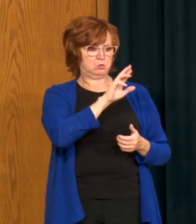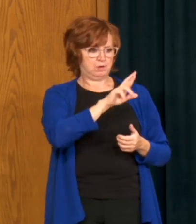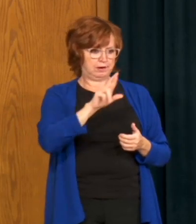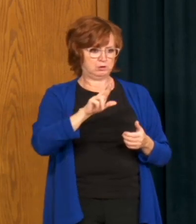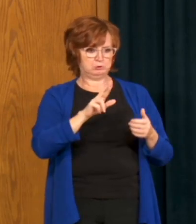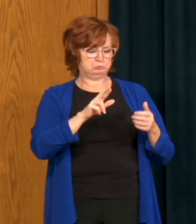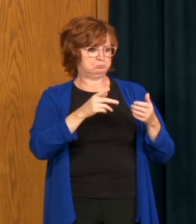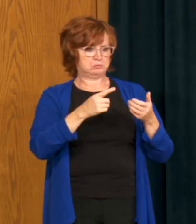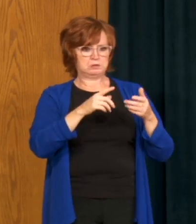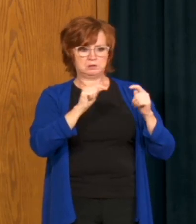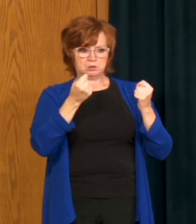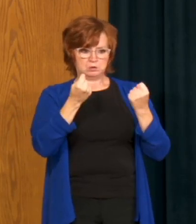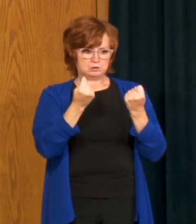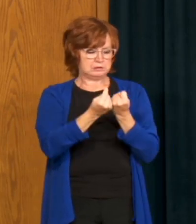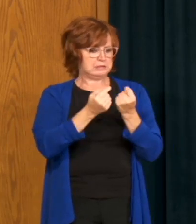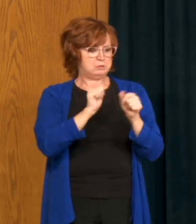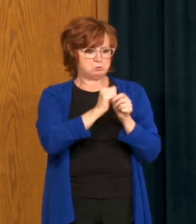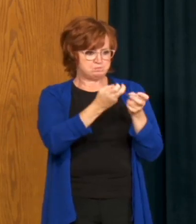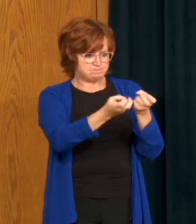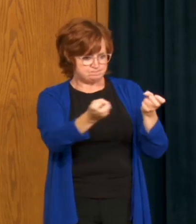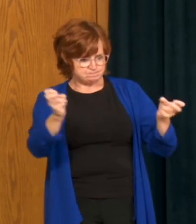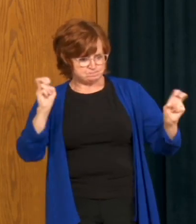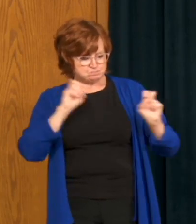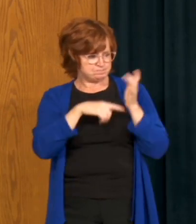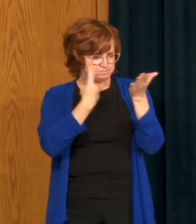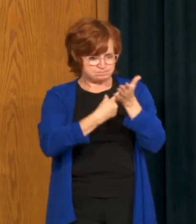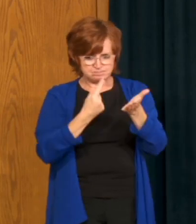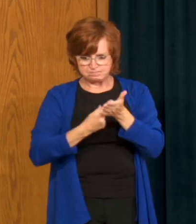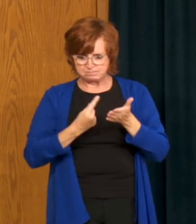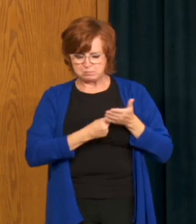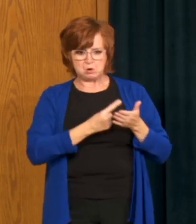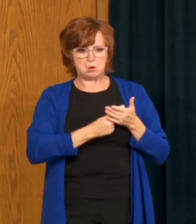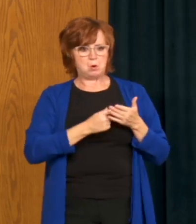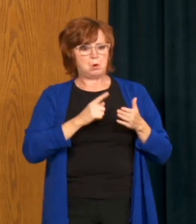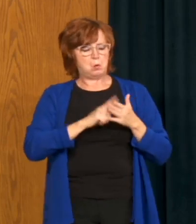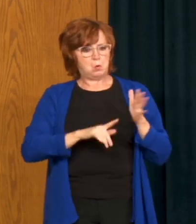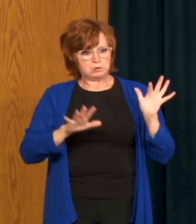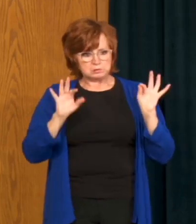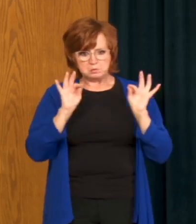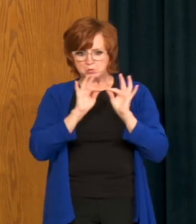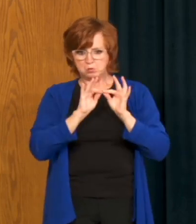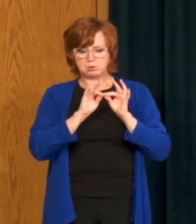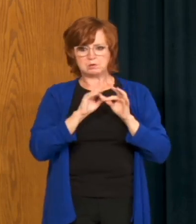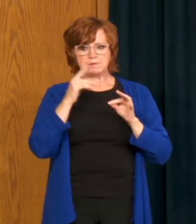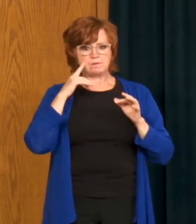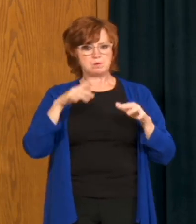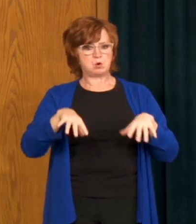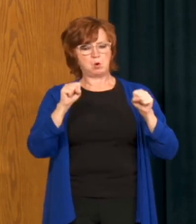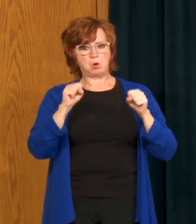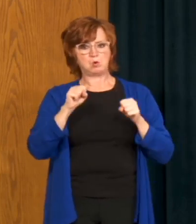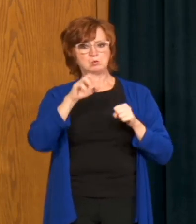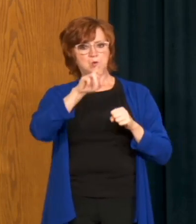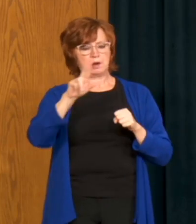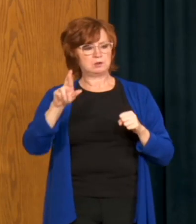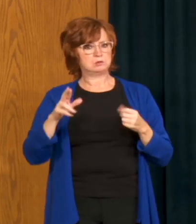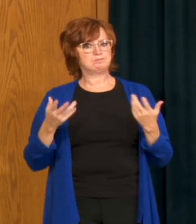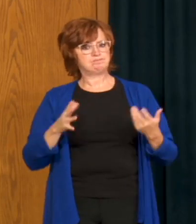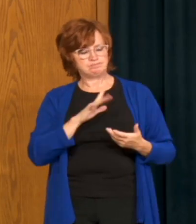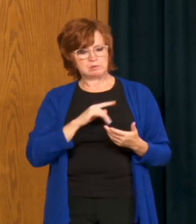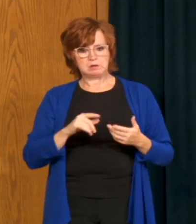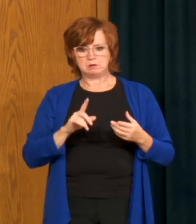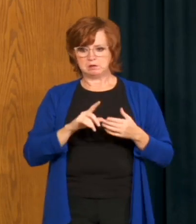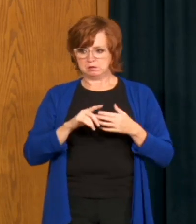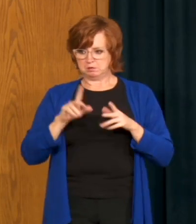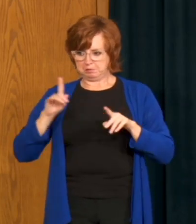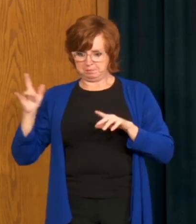safe parameters that would be put in place for just this type of an event, to ensure that the individuals that are coming are